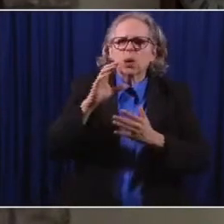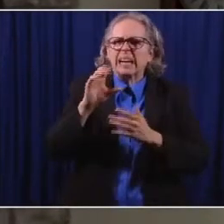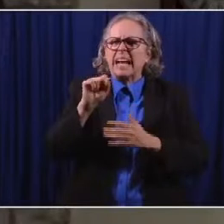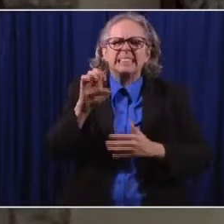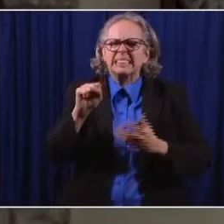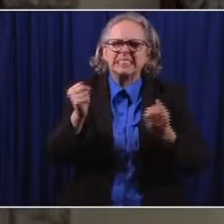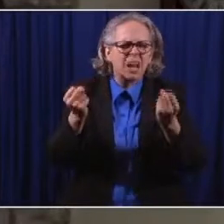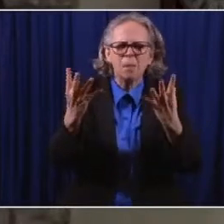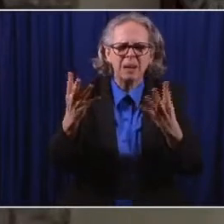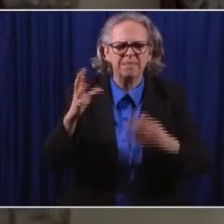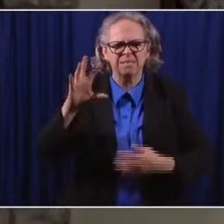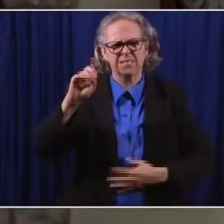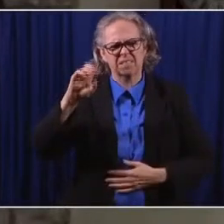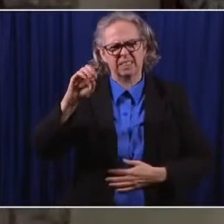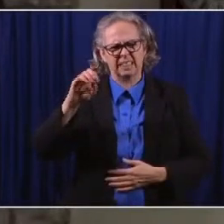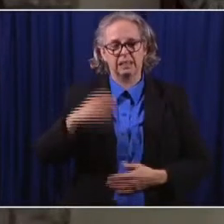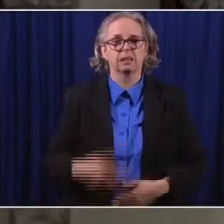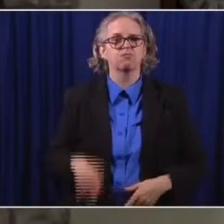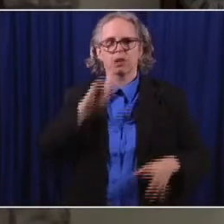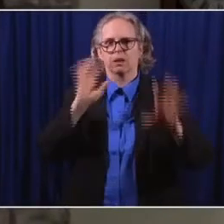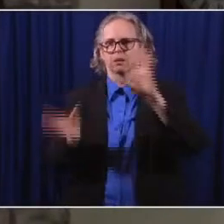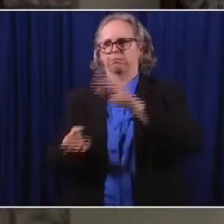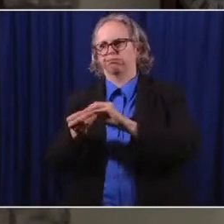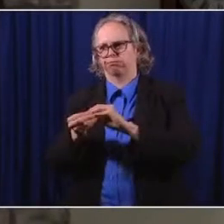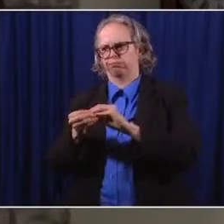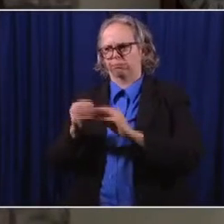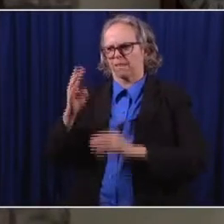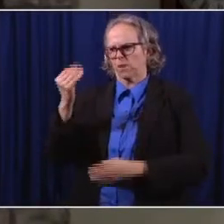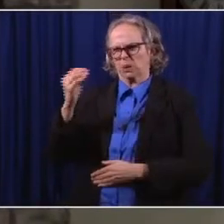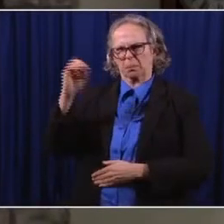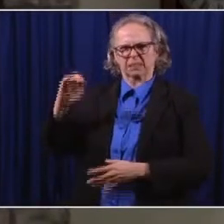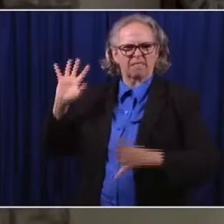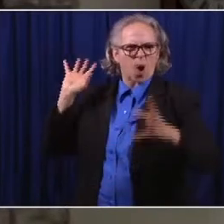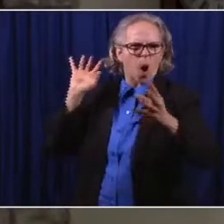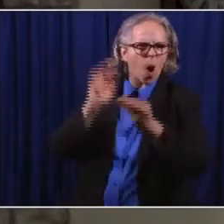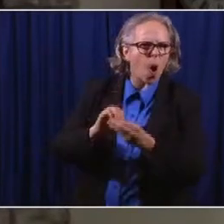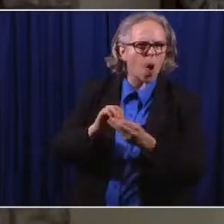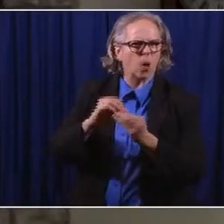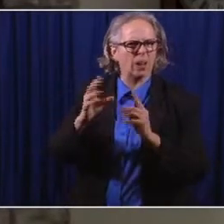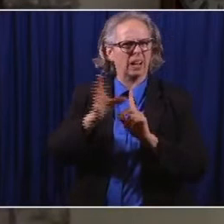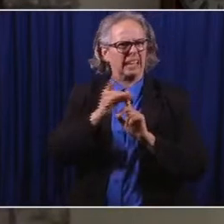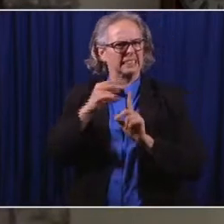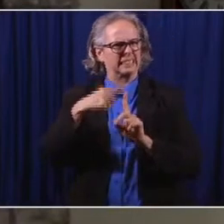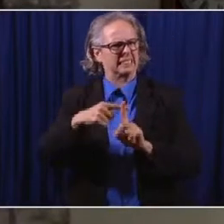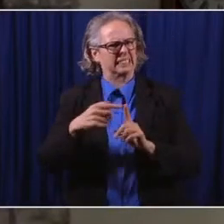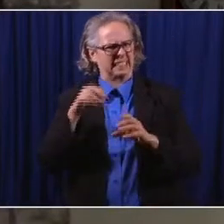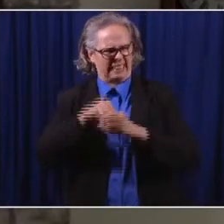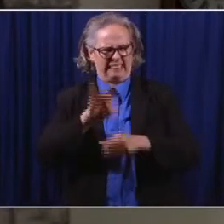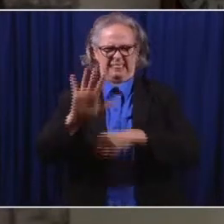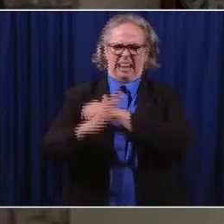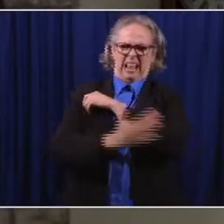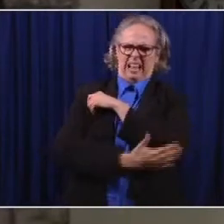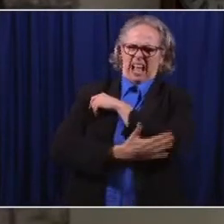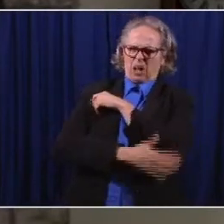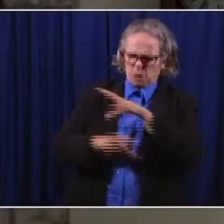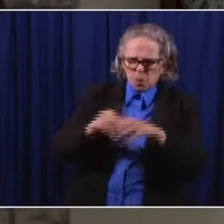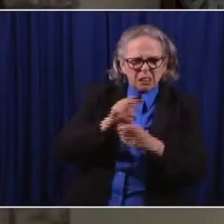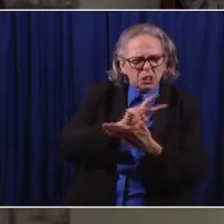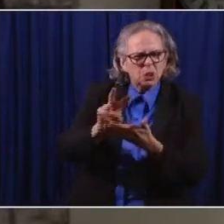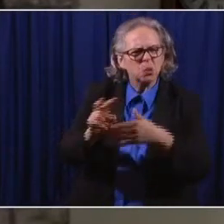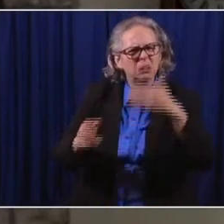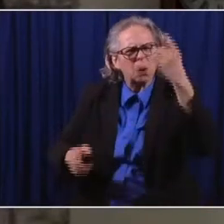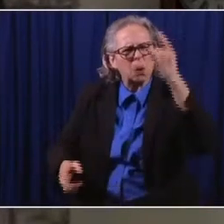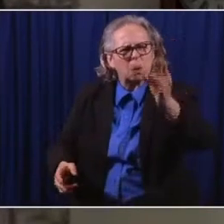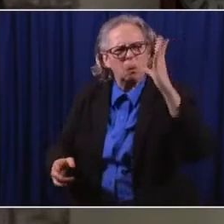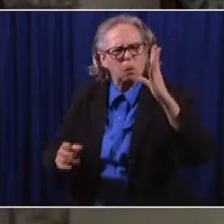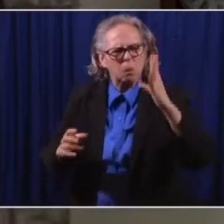a 14% increase. That's 14% of their total cases have occurred in the last 2 weeks. They've had